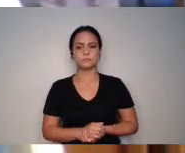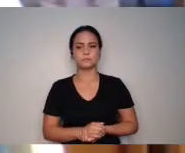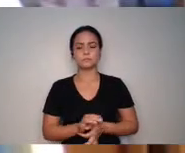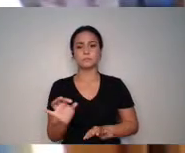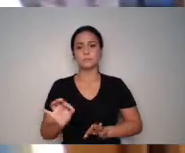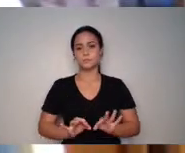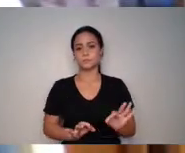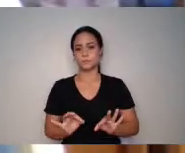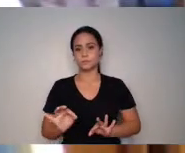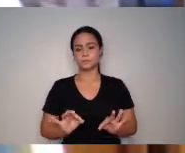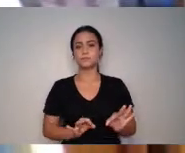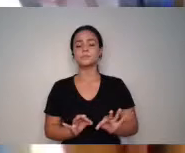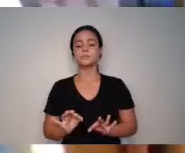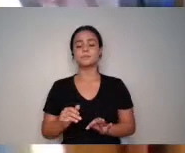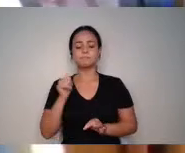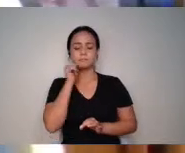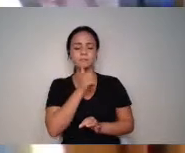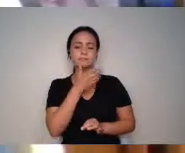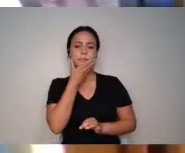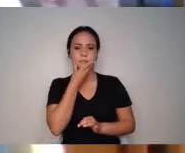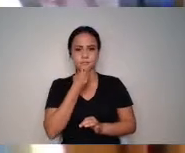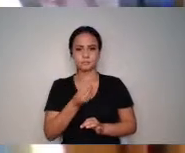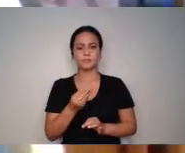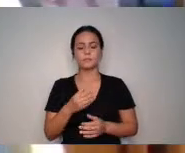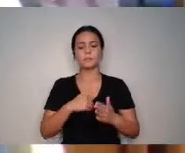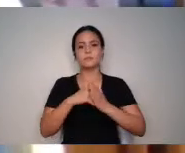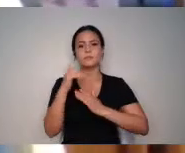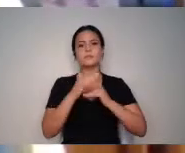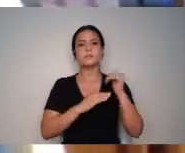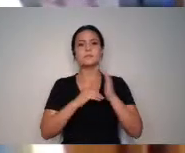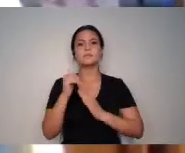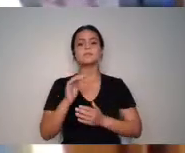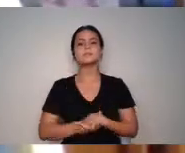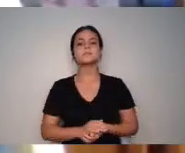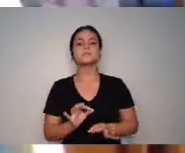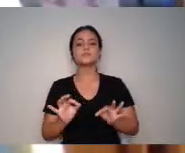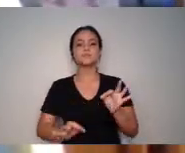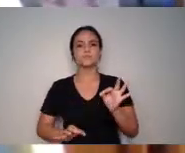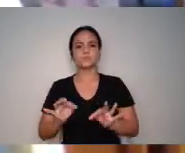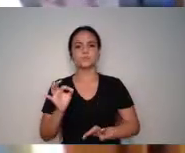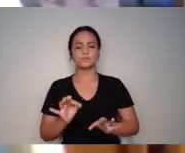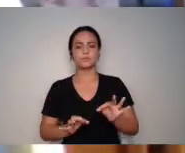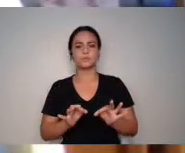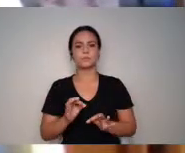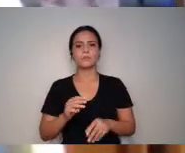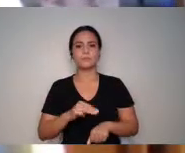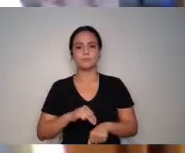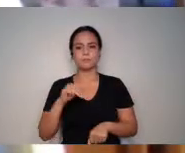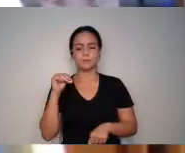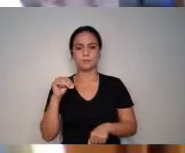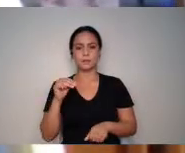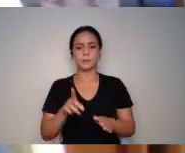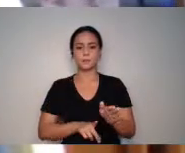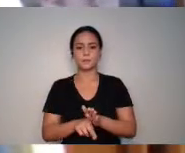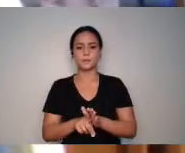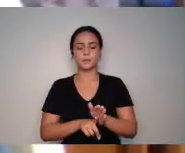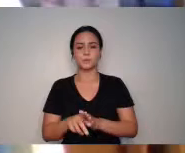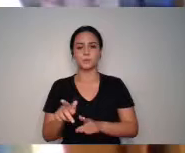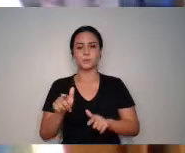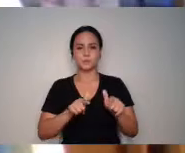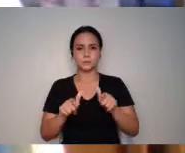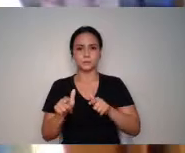as well. Whether we are manager or professionals or judges